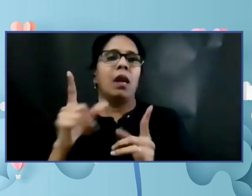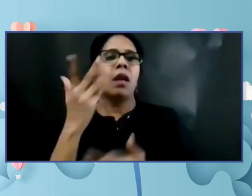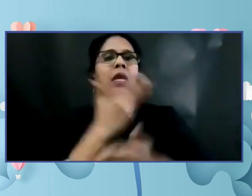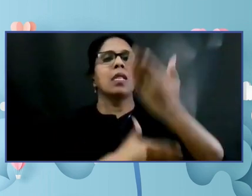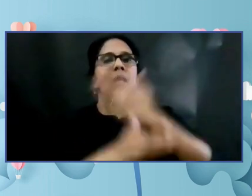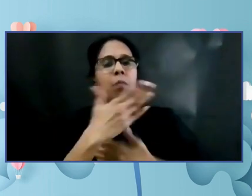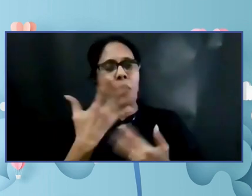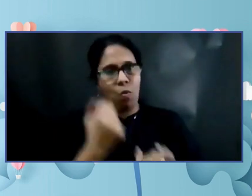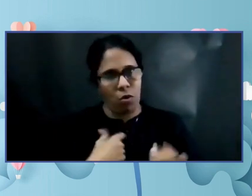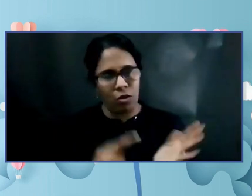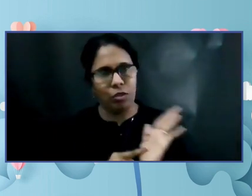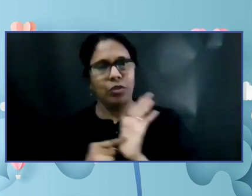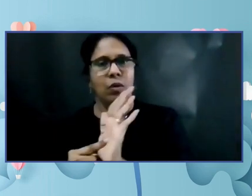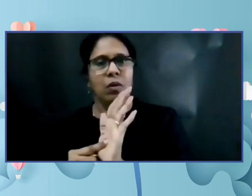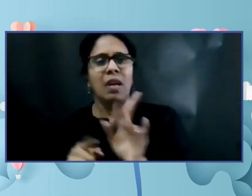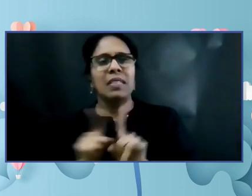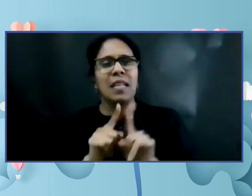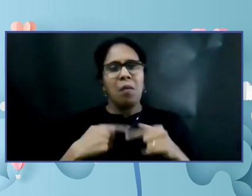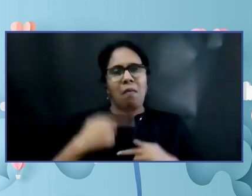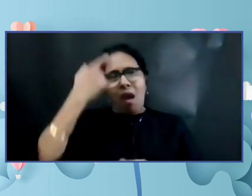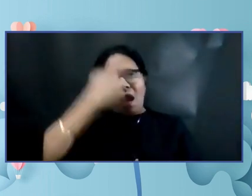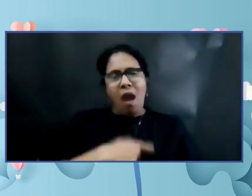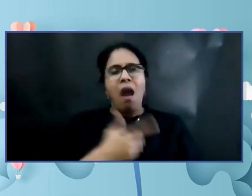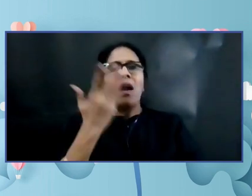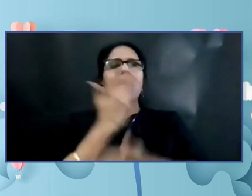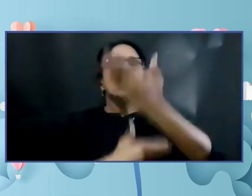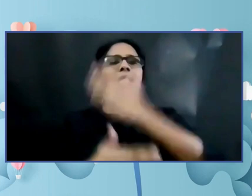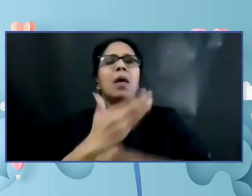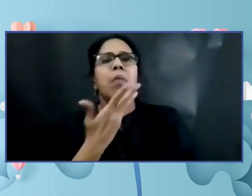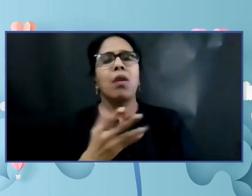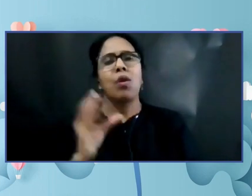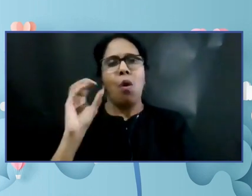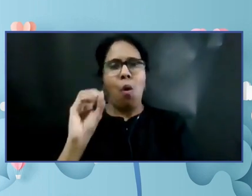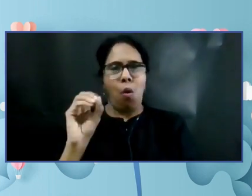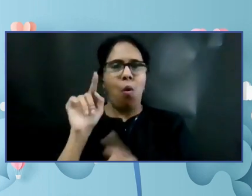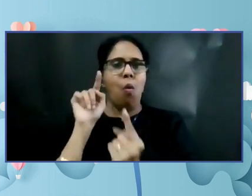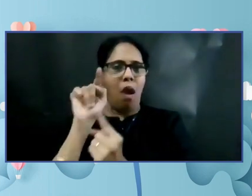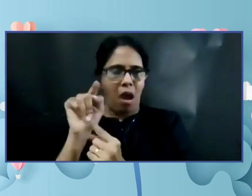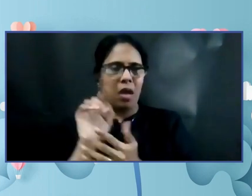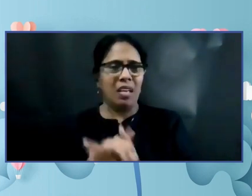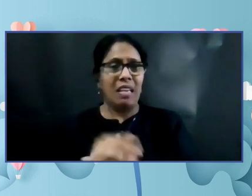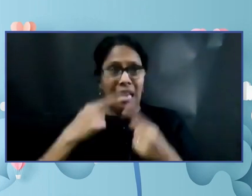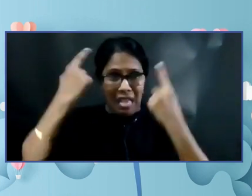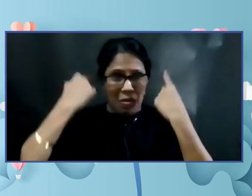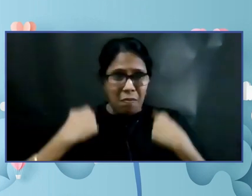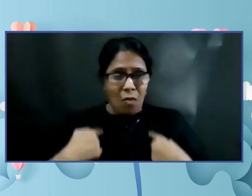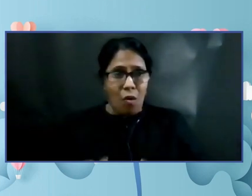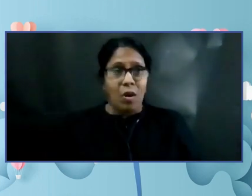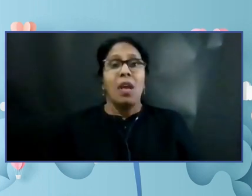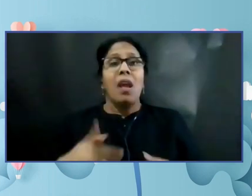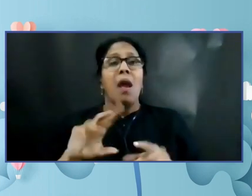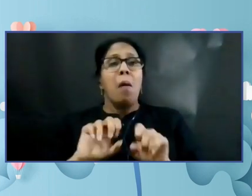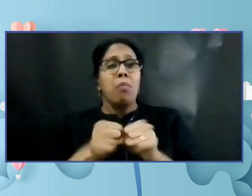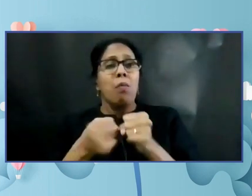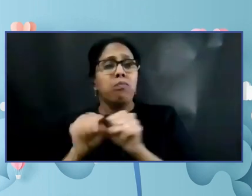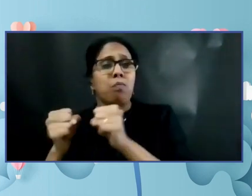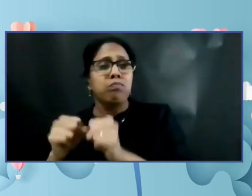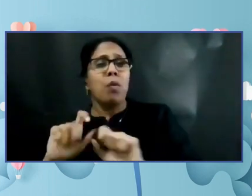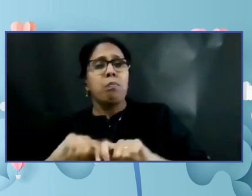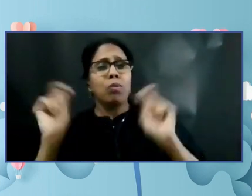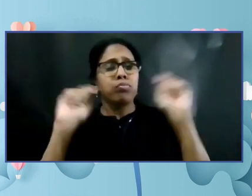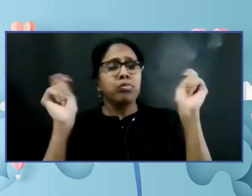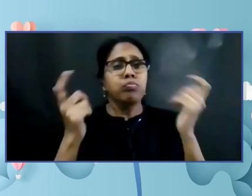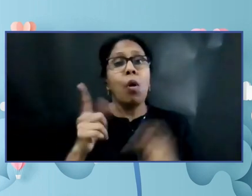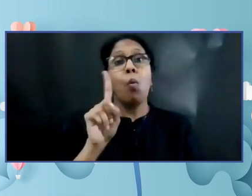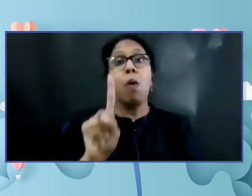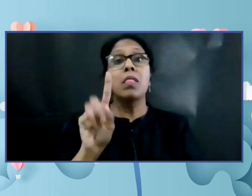As a person with osteogenesis imperfecta, I've had over 130 fractures